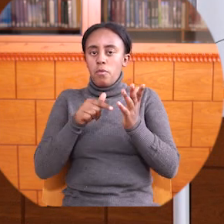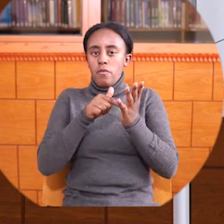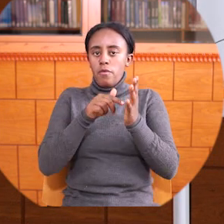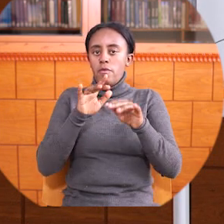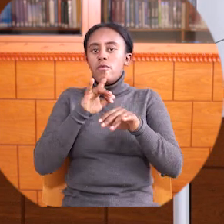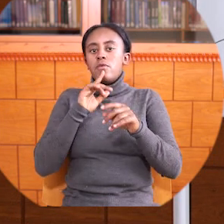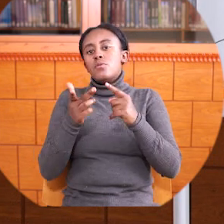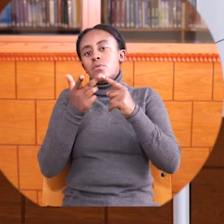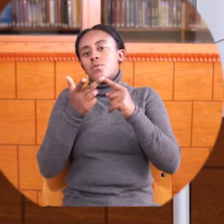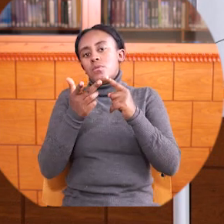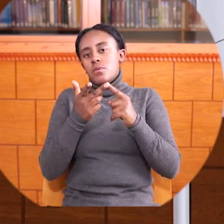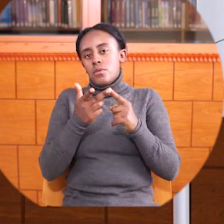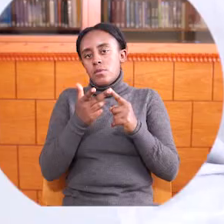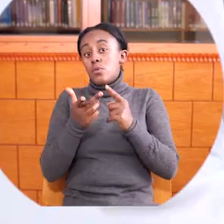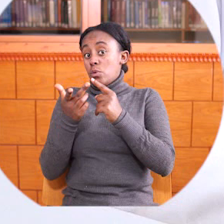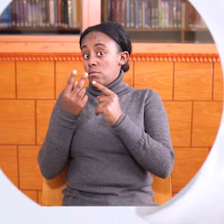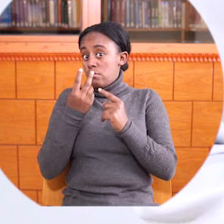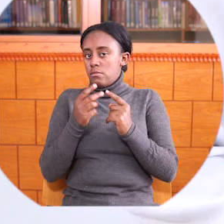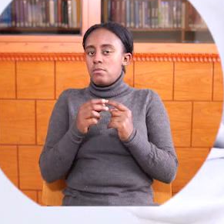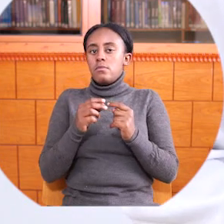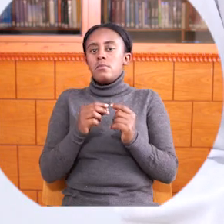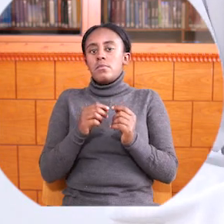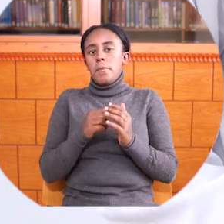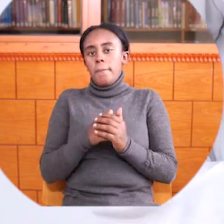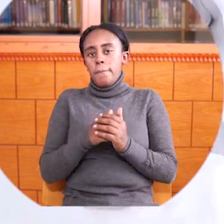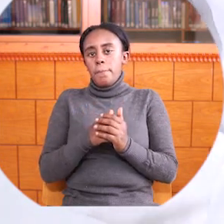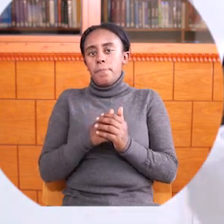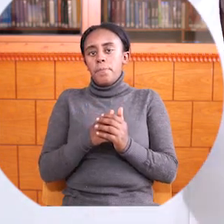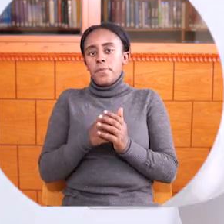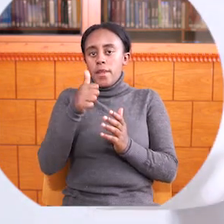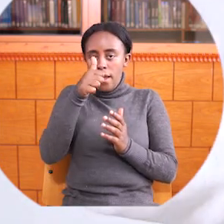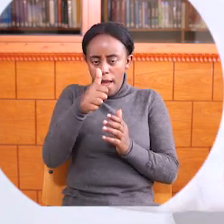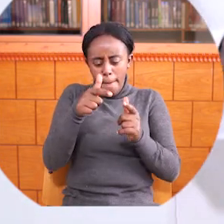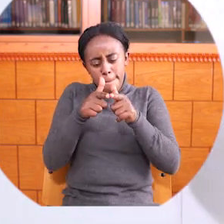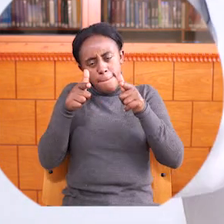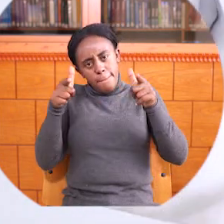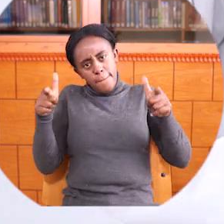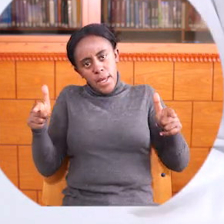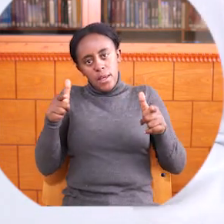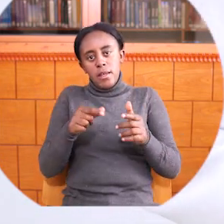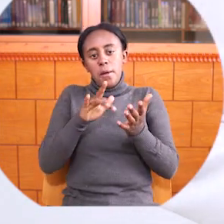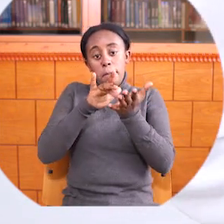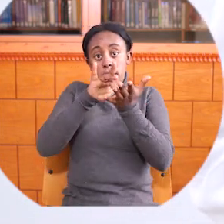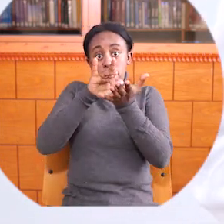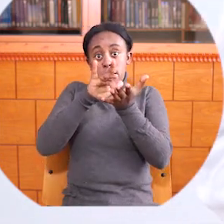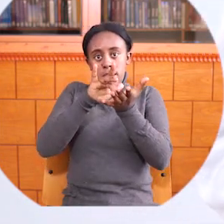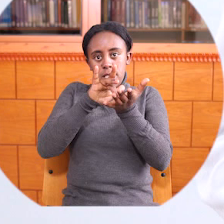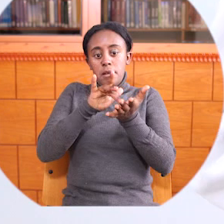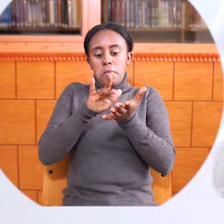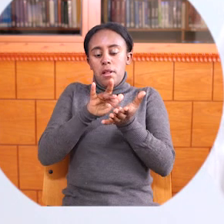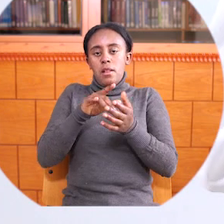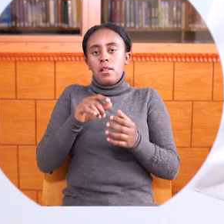The third one is midribs. Midribs is a big midline